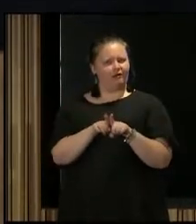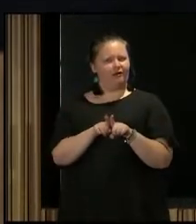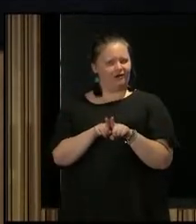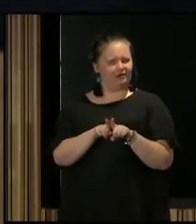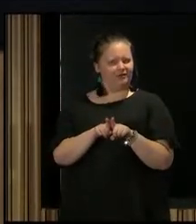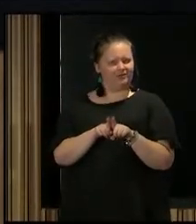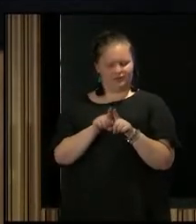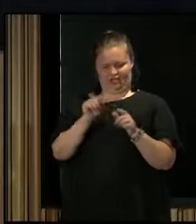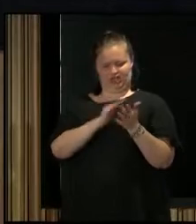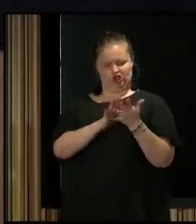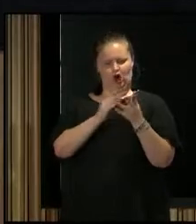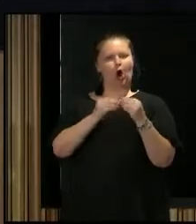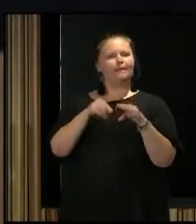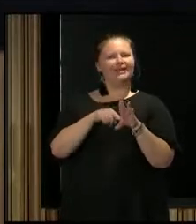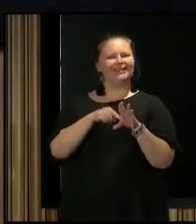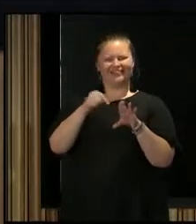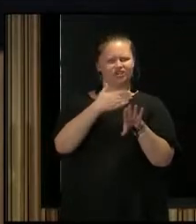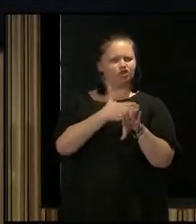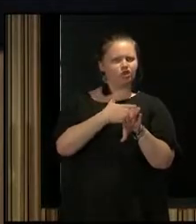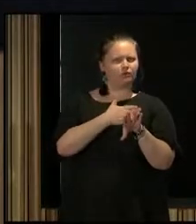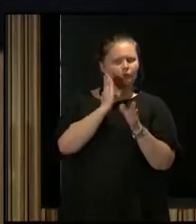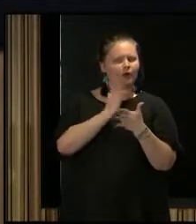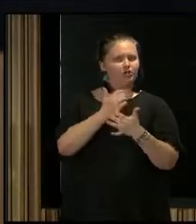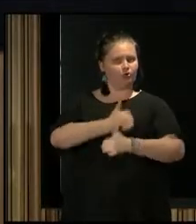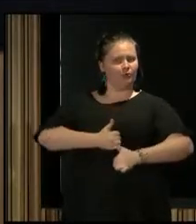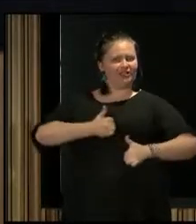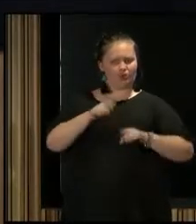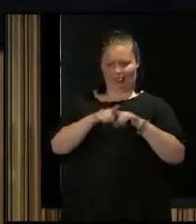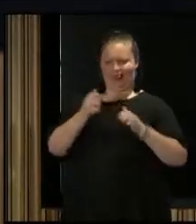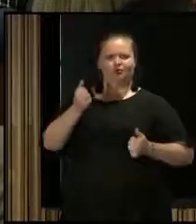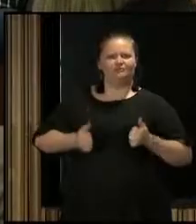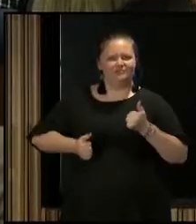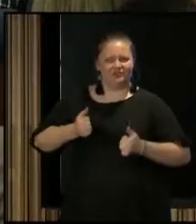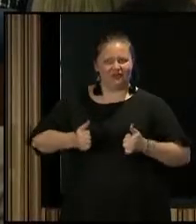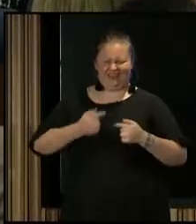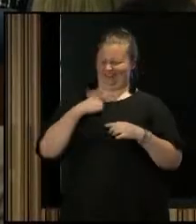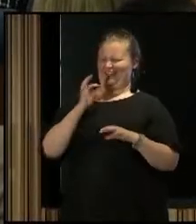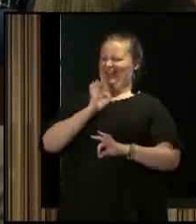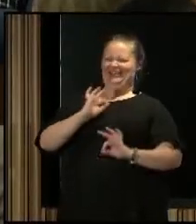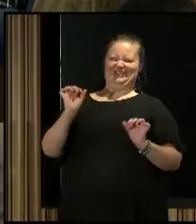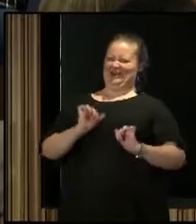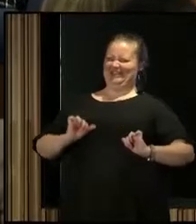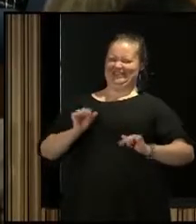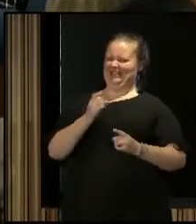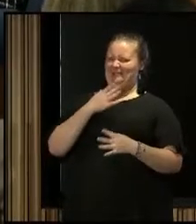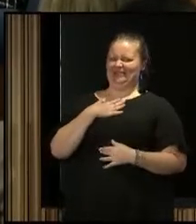like to do this hobby? Do I actually enjoy the feeling of running? Like, I don't know. I don't exercise.